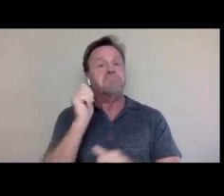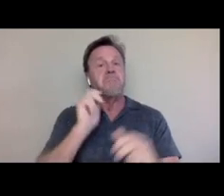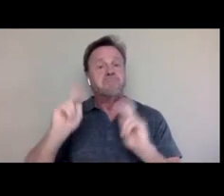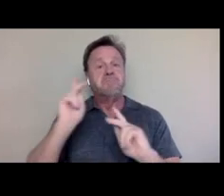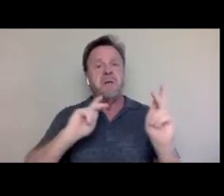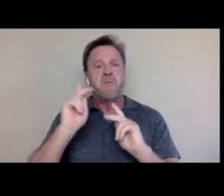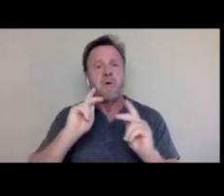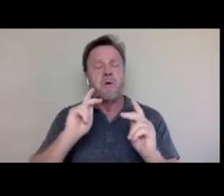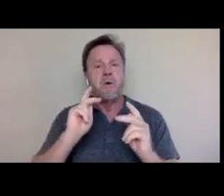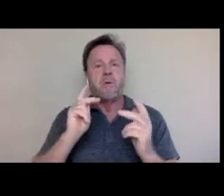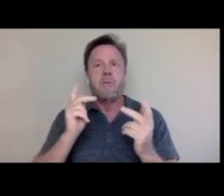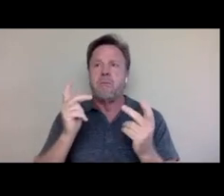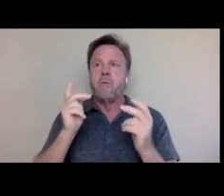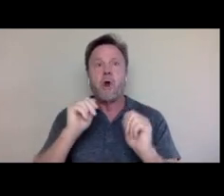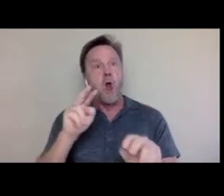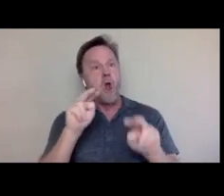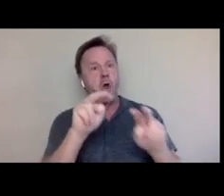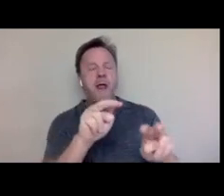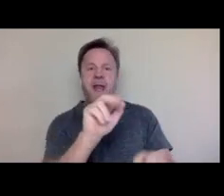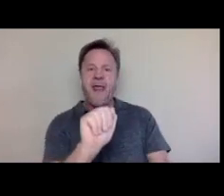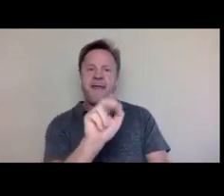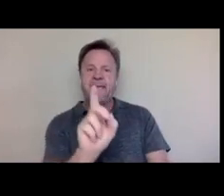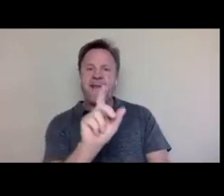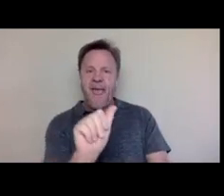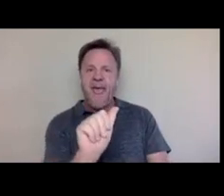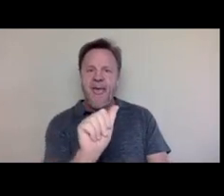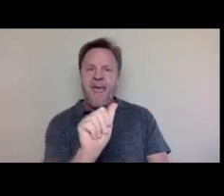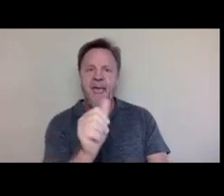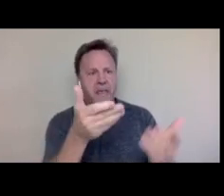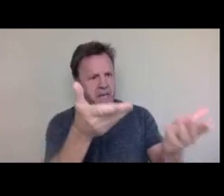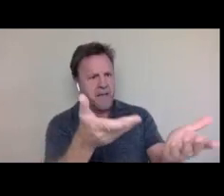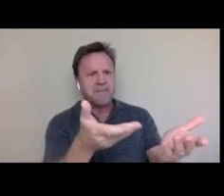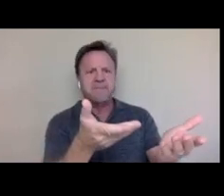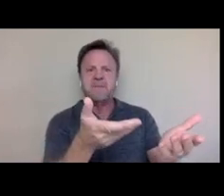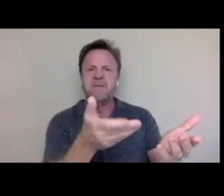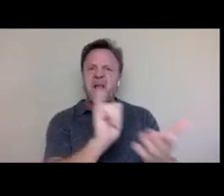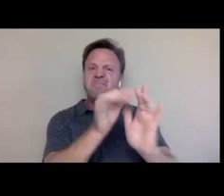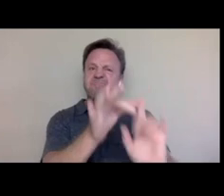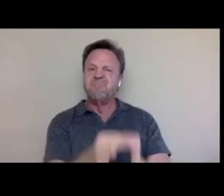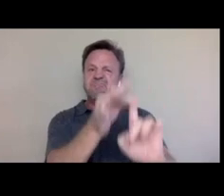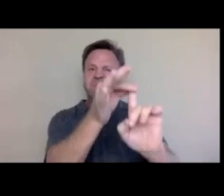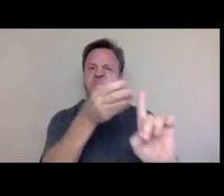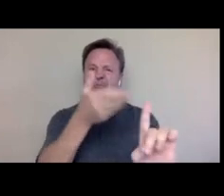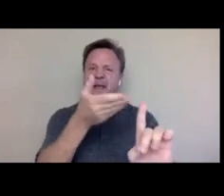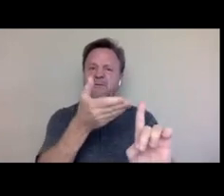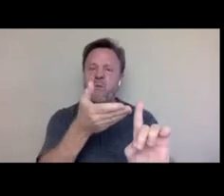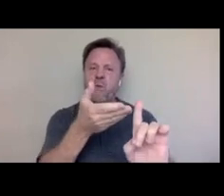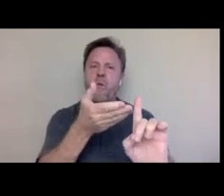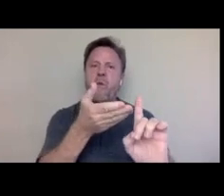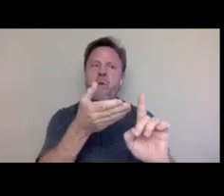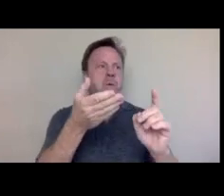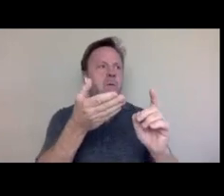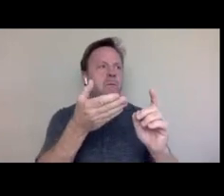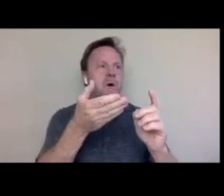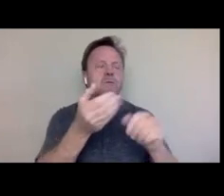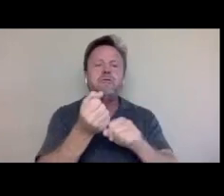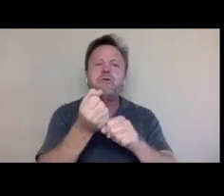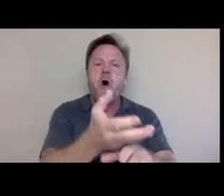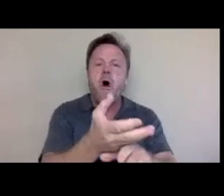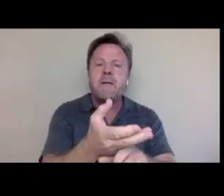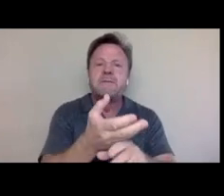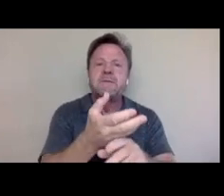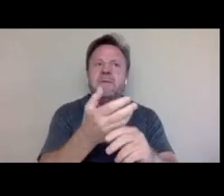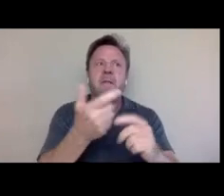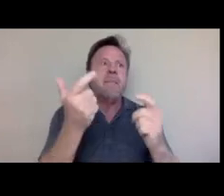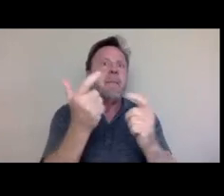point to the Americans with Disabilities Act as singularly what brought about really the most momentum